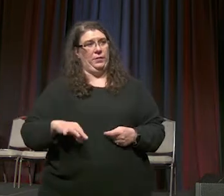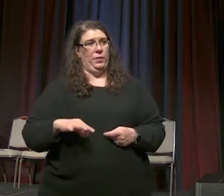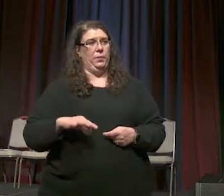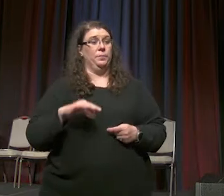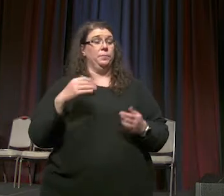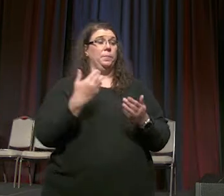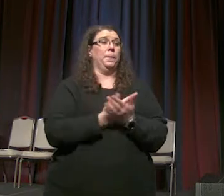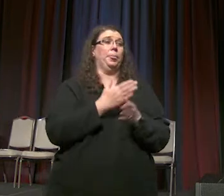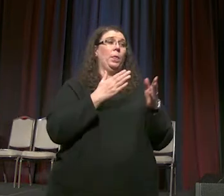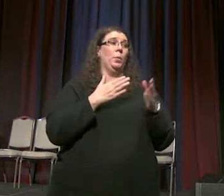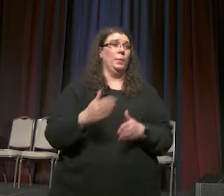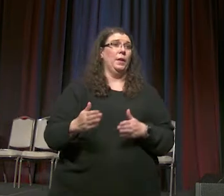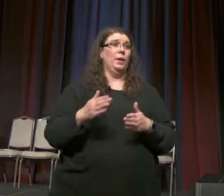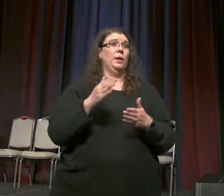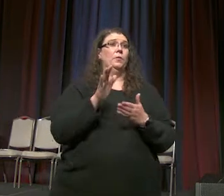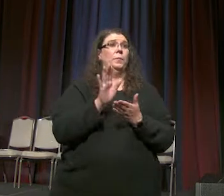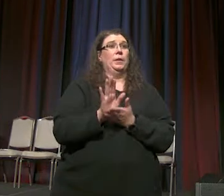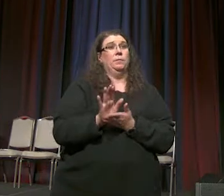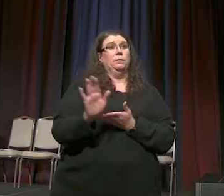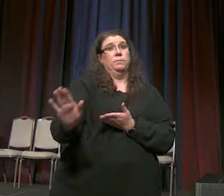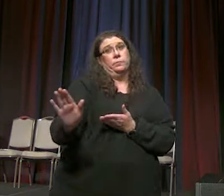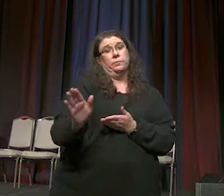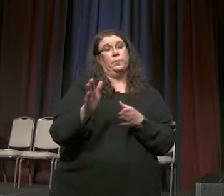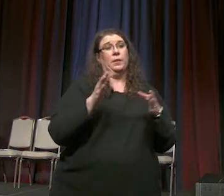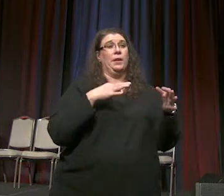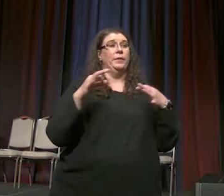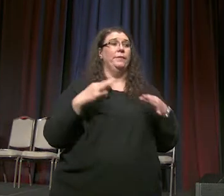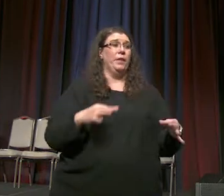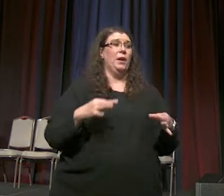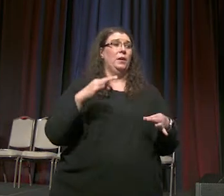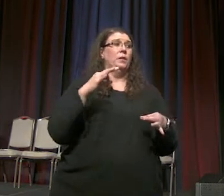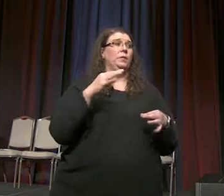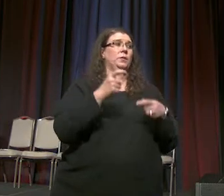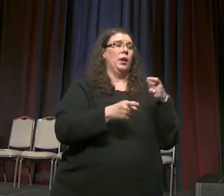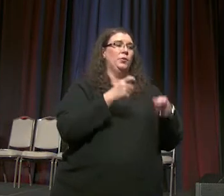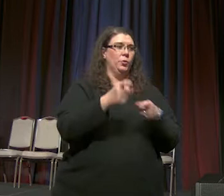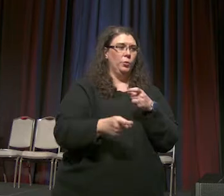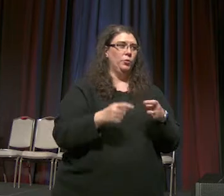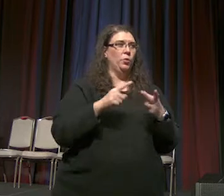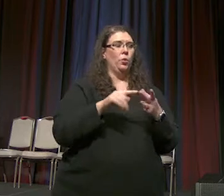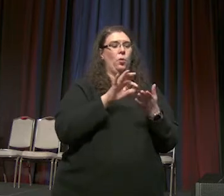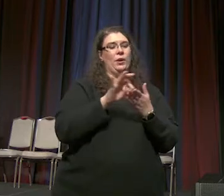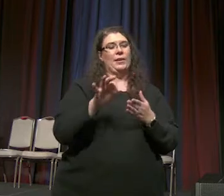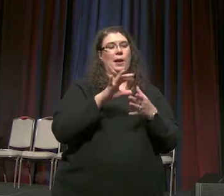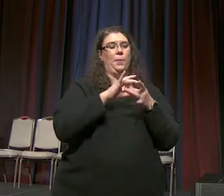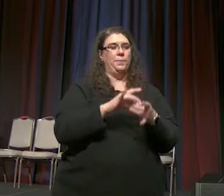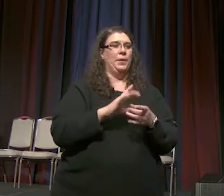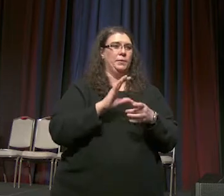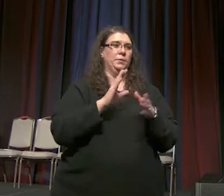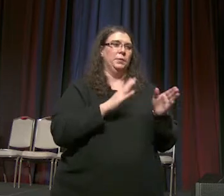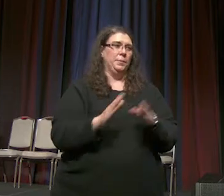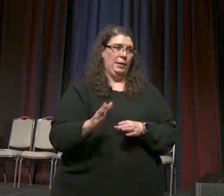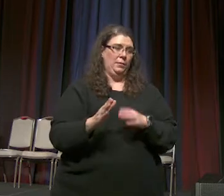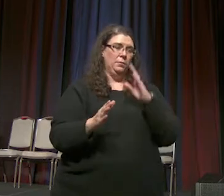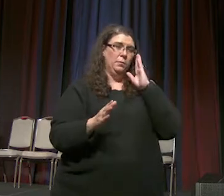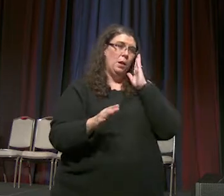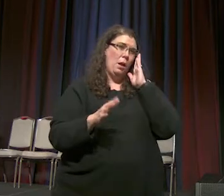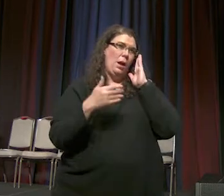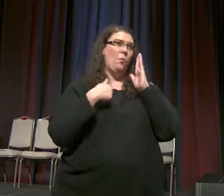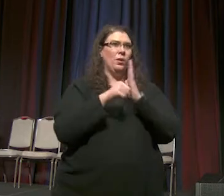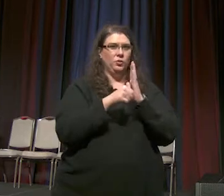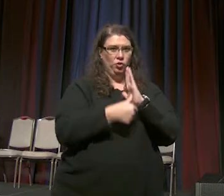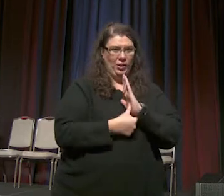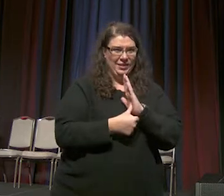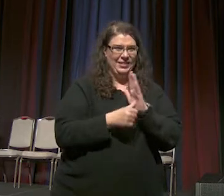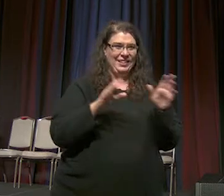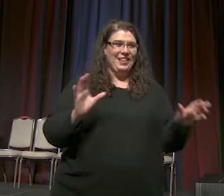will be exclusively a defined contribution or account-based plan. I want to stress that